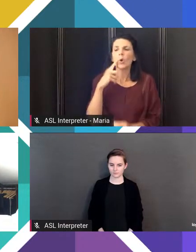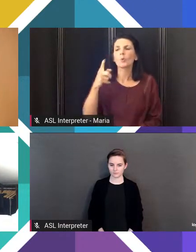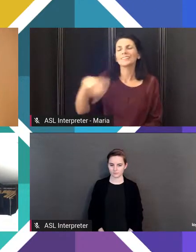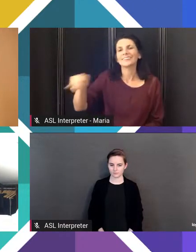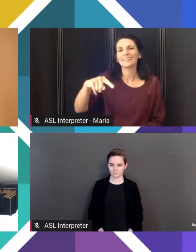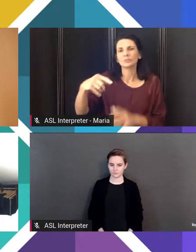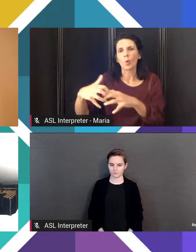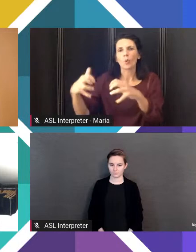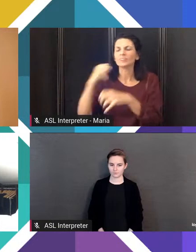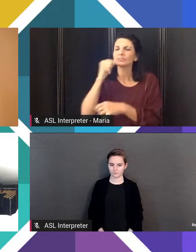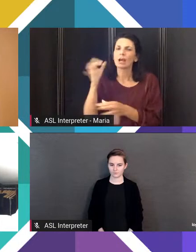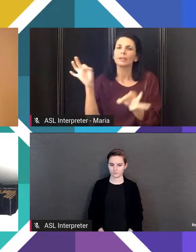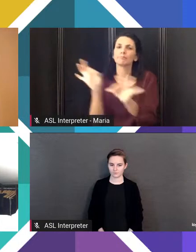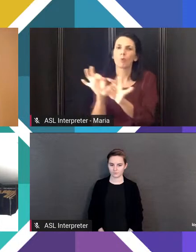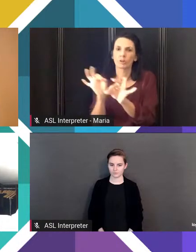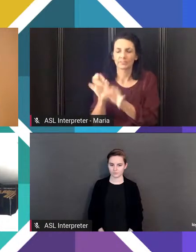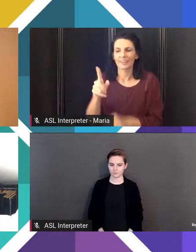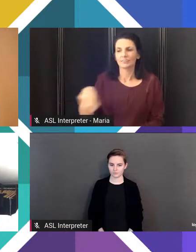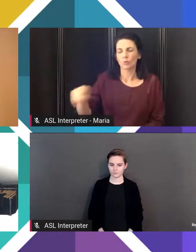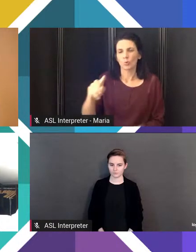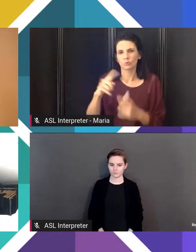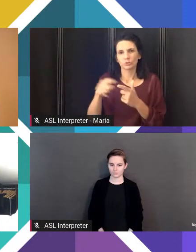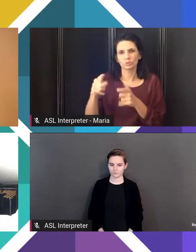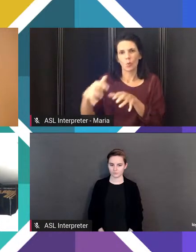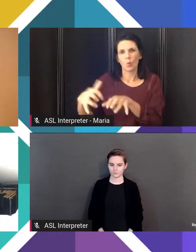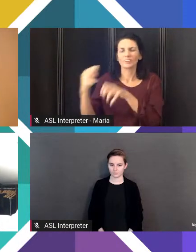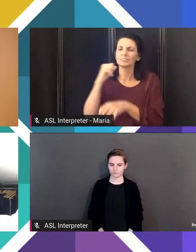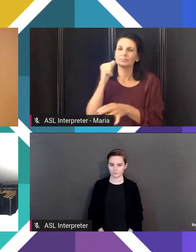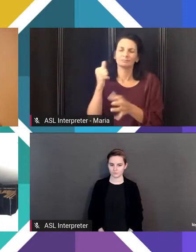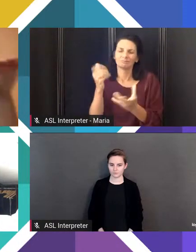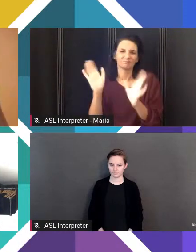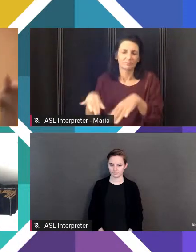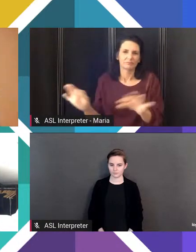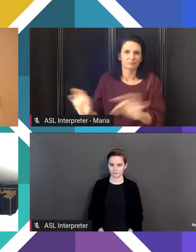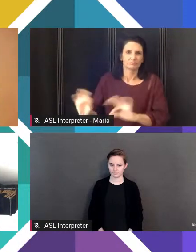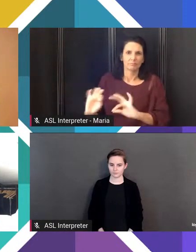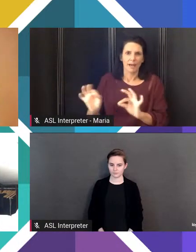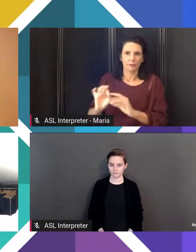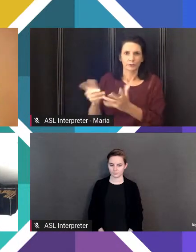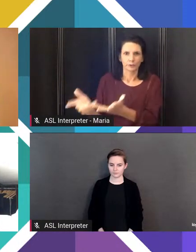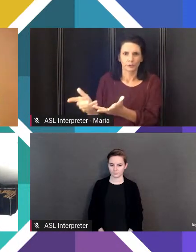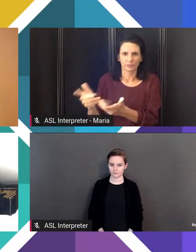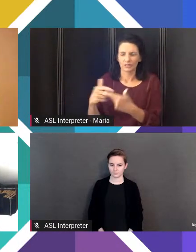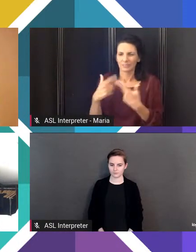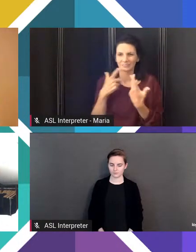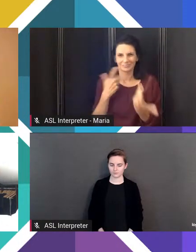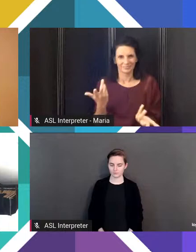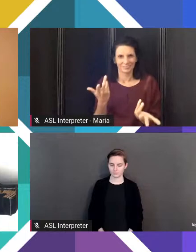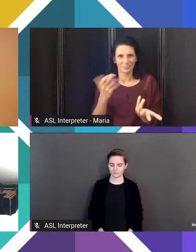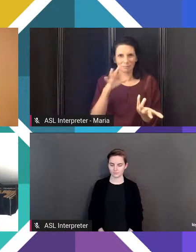in because they don't matter. And I feel like this question of like, what is art is in the same place.